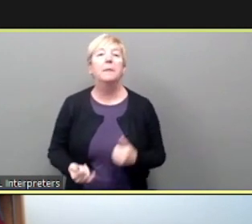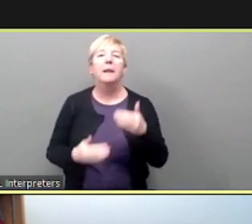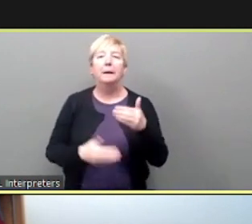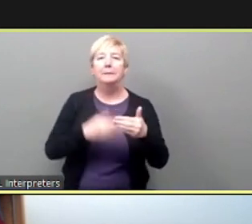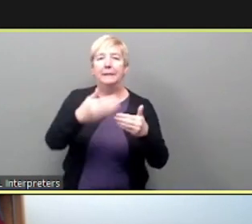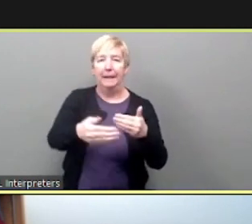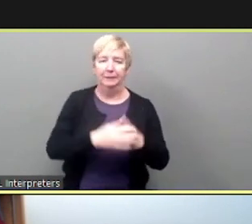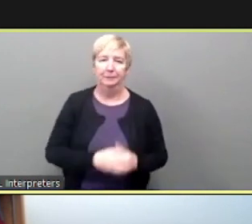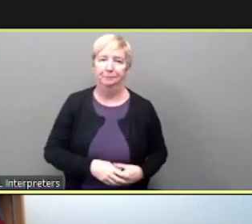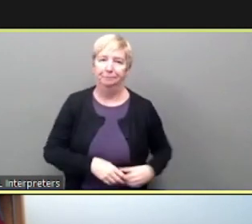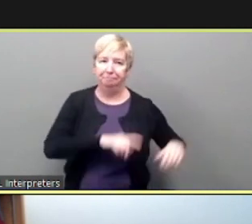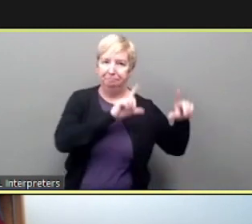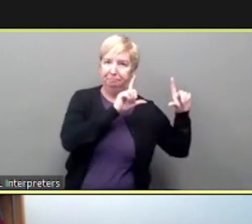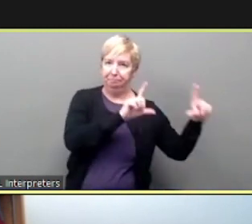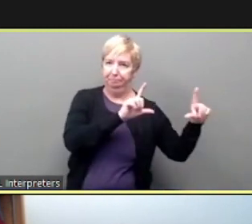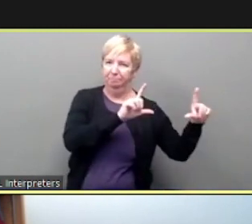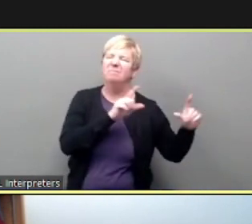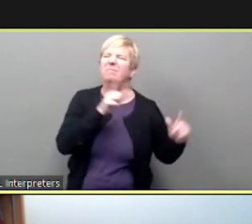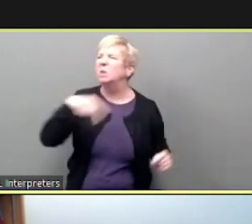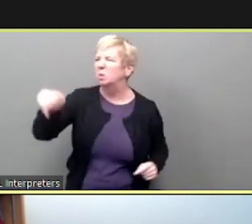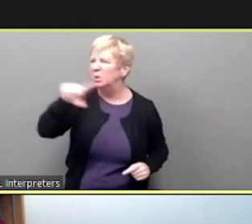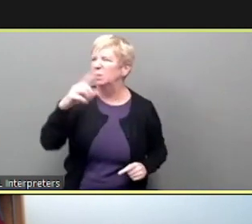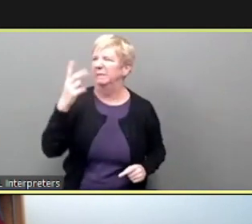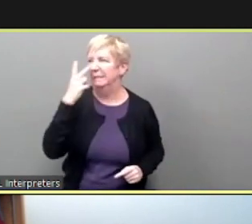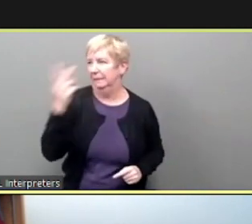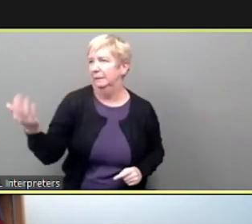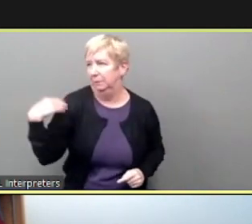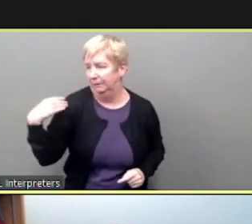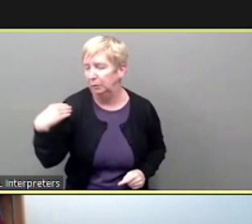Okay, and this I think everyone's familiar with. This is our